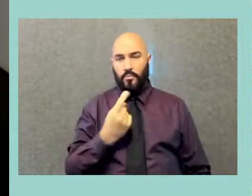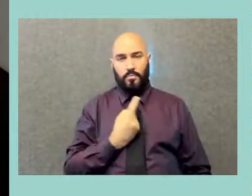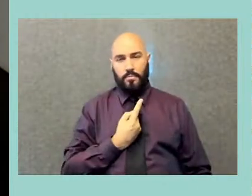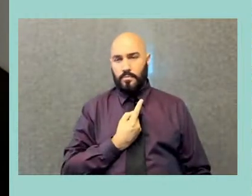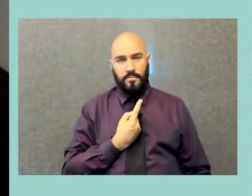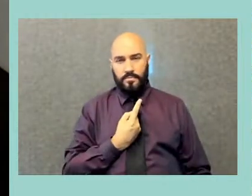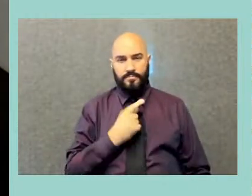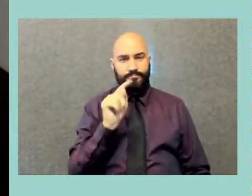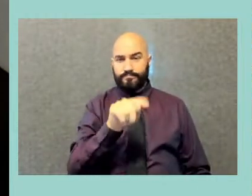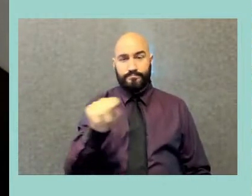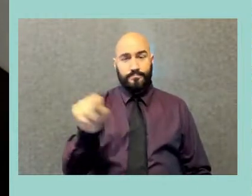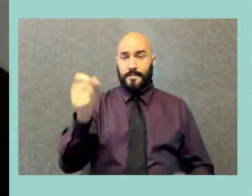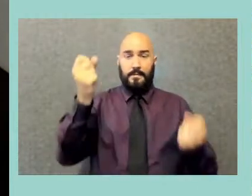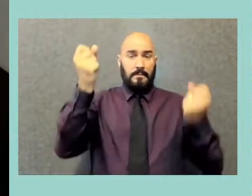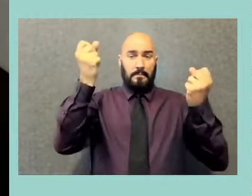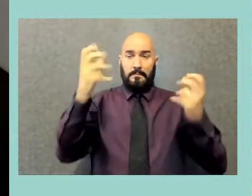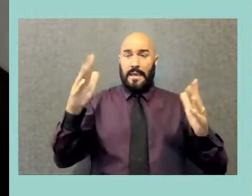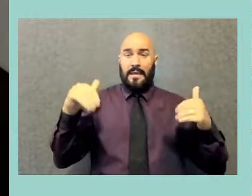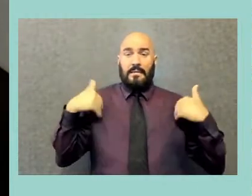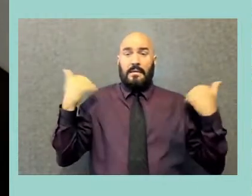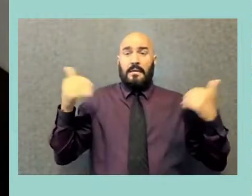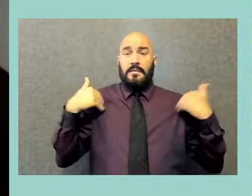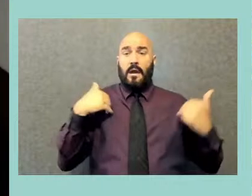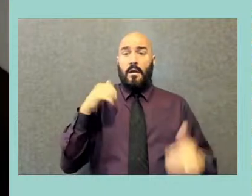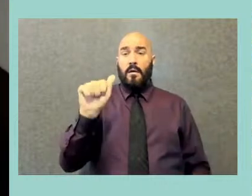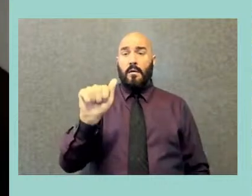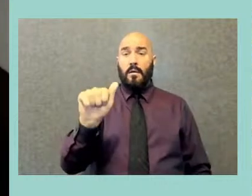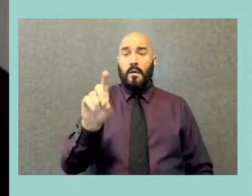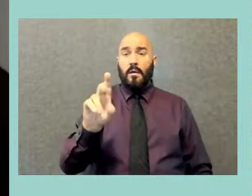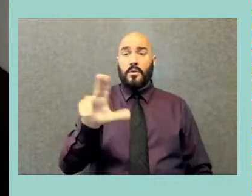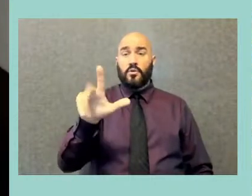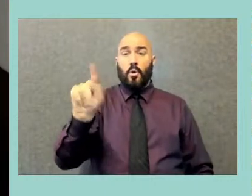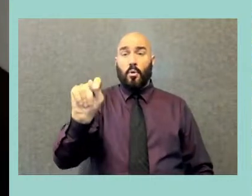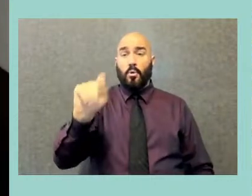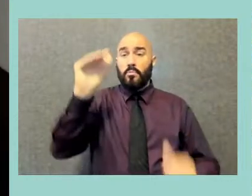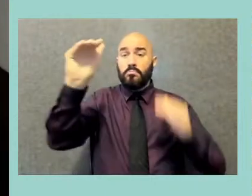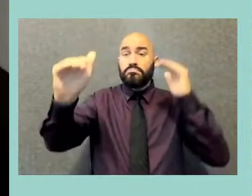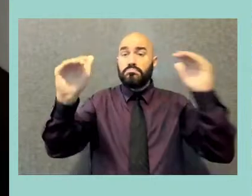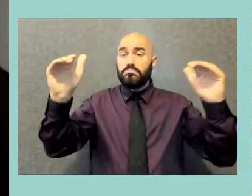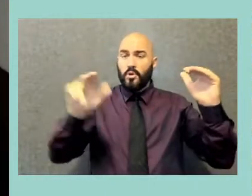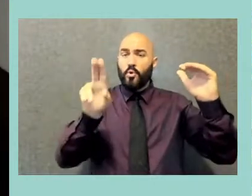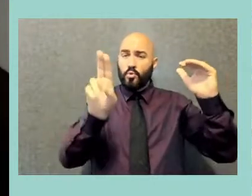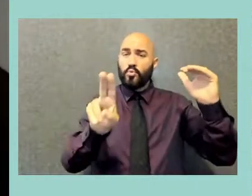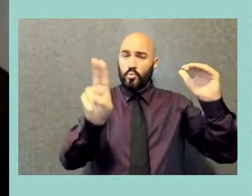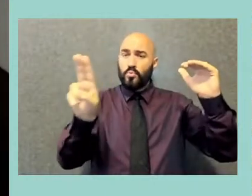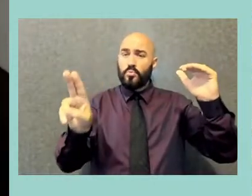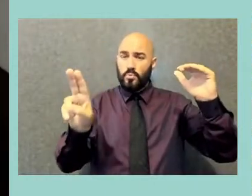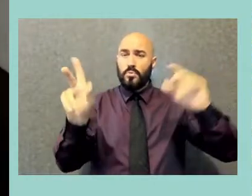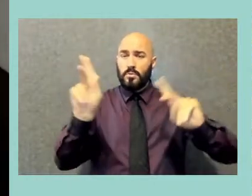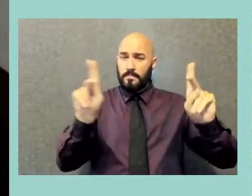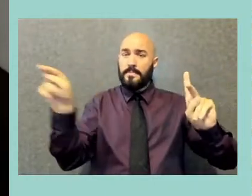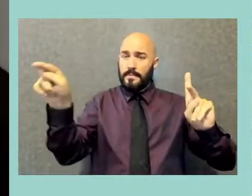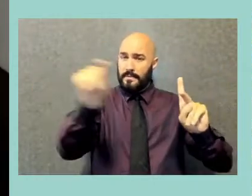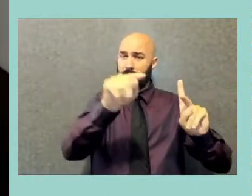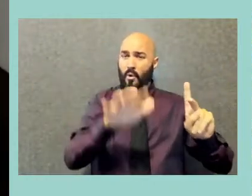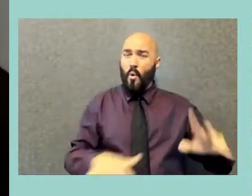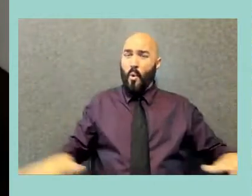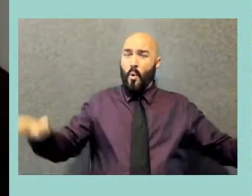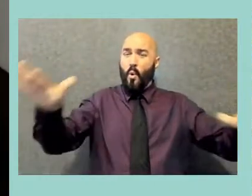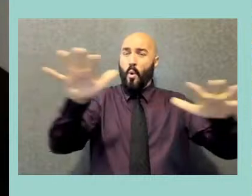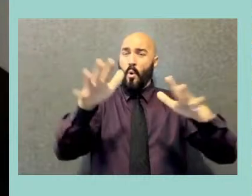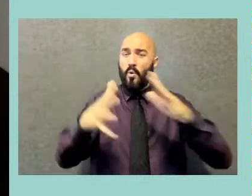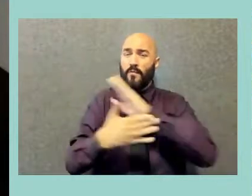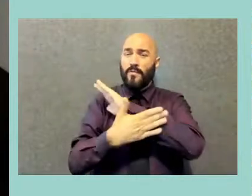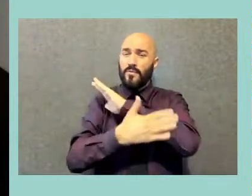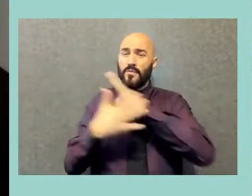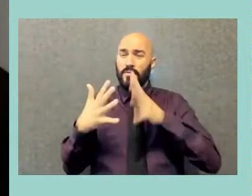Not only was there a vast, unaddressed community of young adult UUs across the country, the past 3